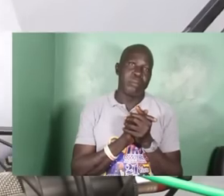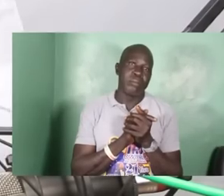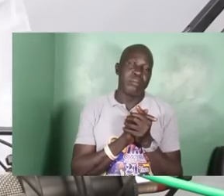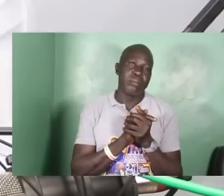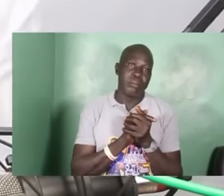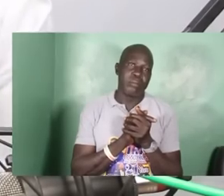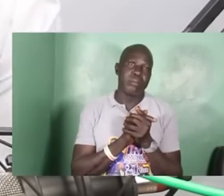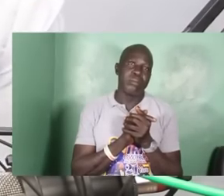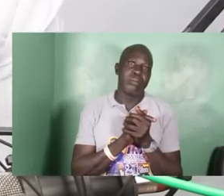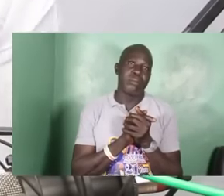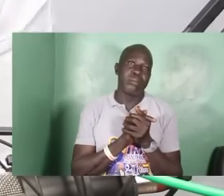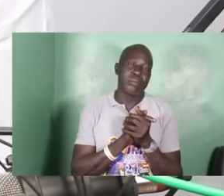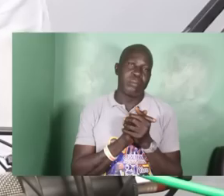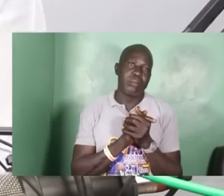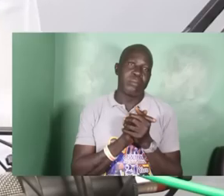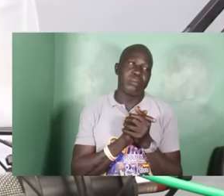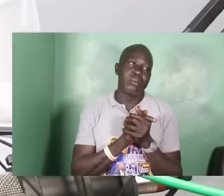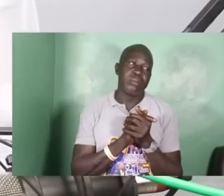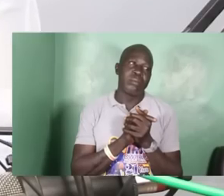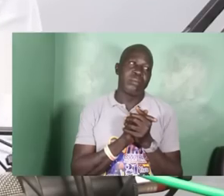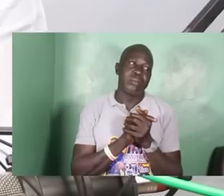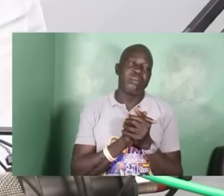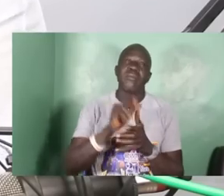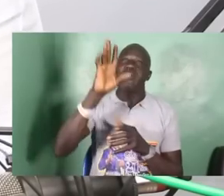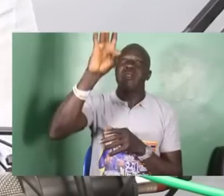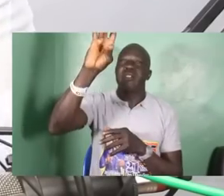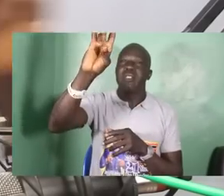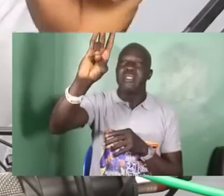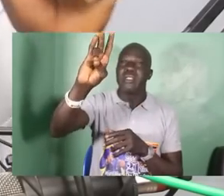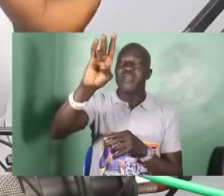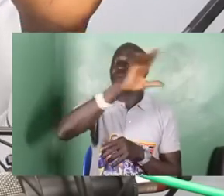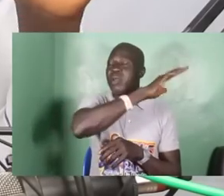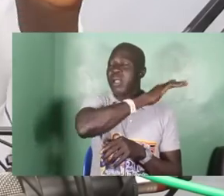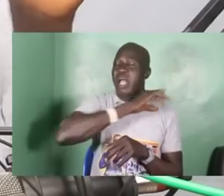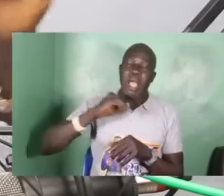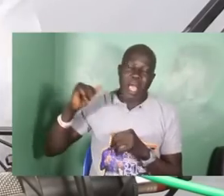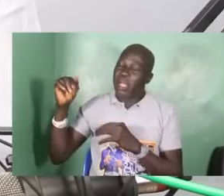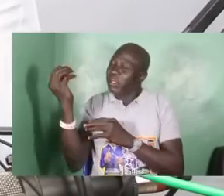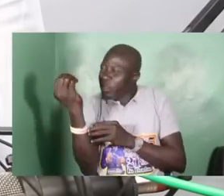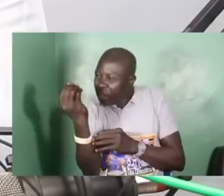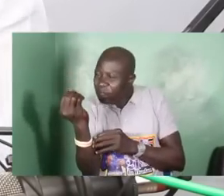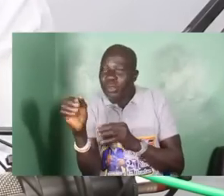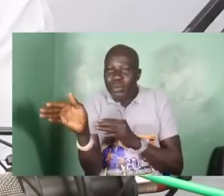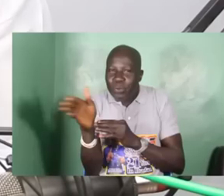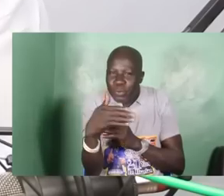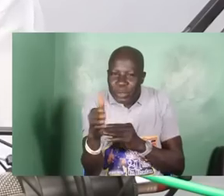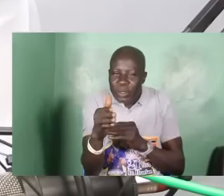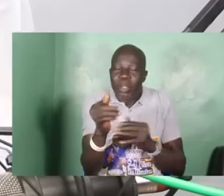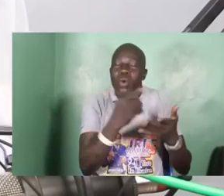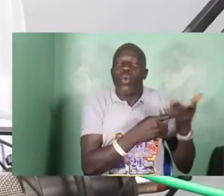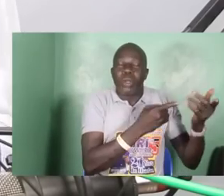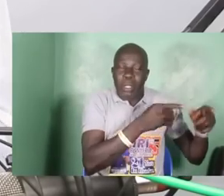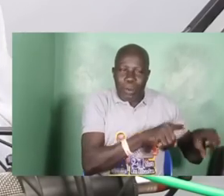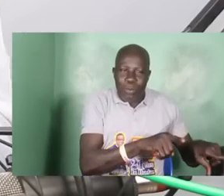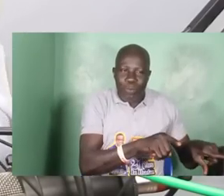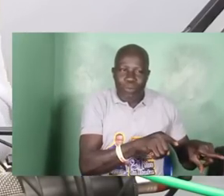We will go to mess. Now, thus, I will make it. Seven will mess on tonight. We have closed. Tell me about in the name of Jesus. Papa, what